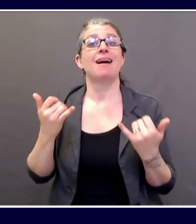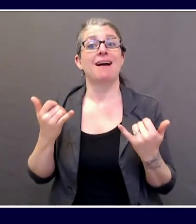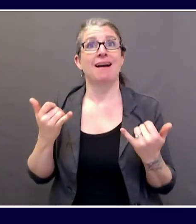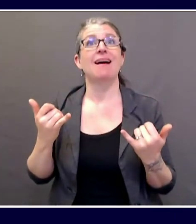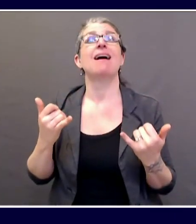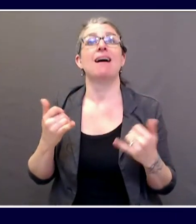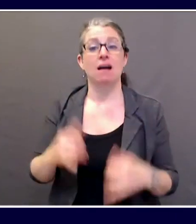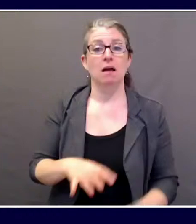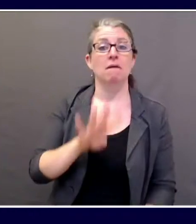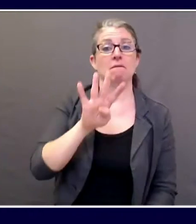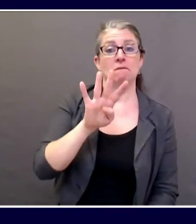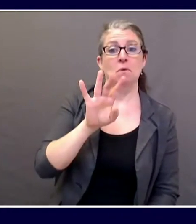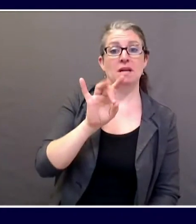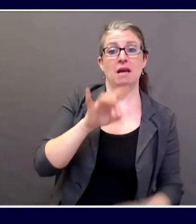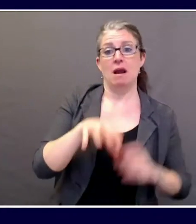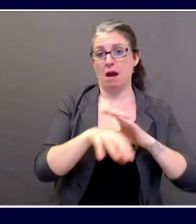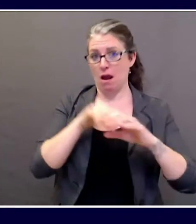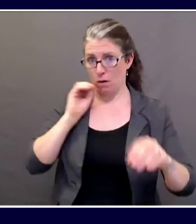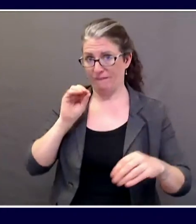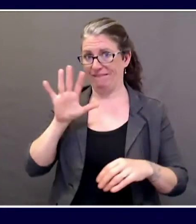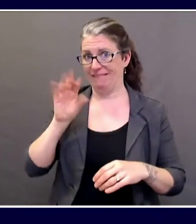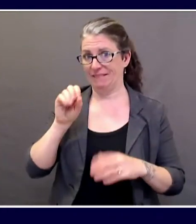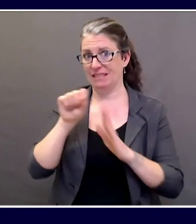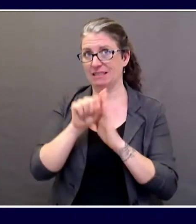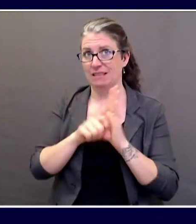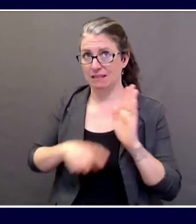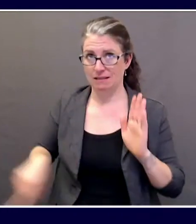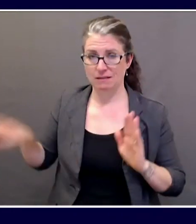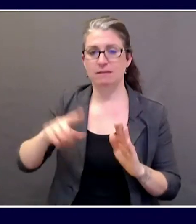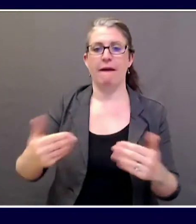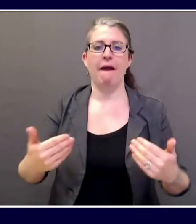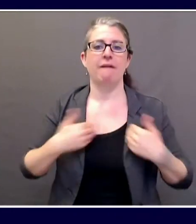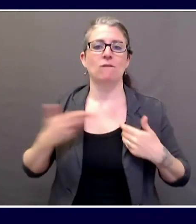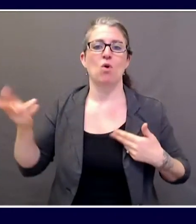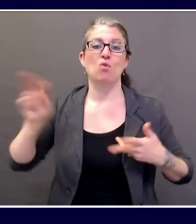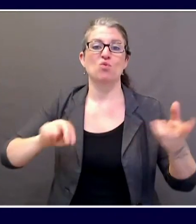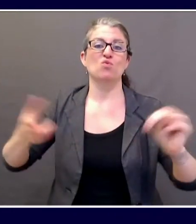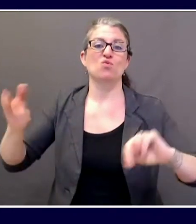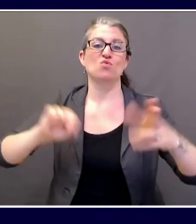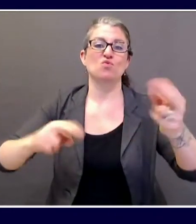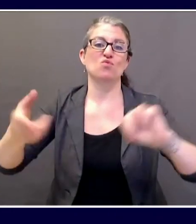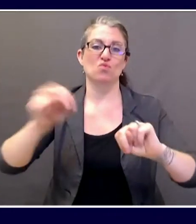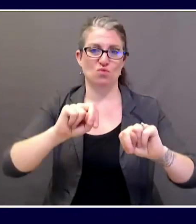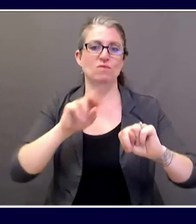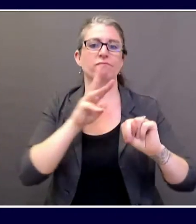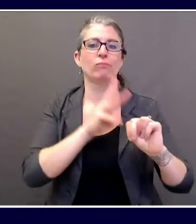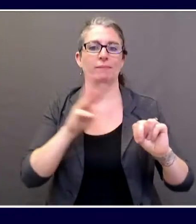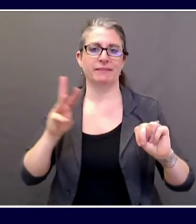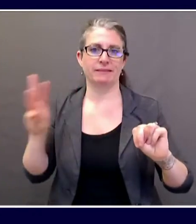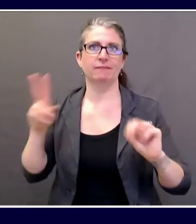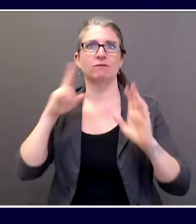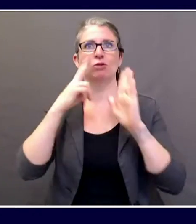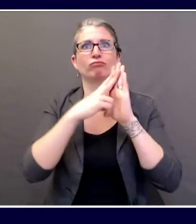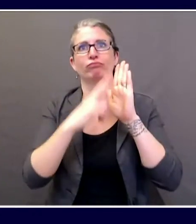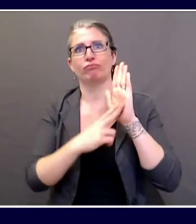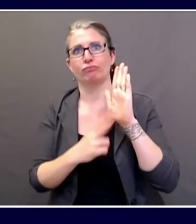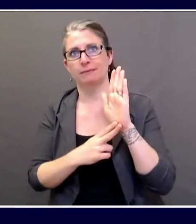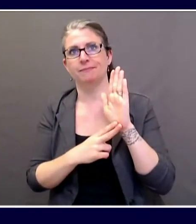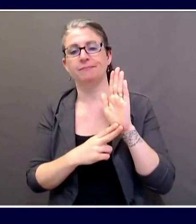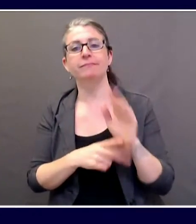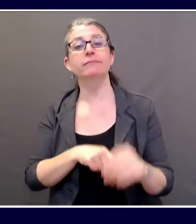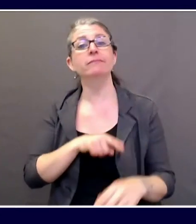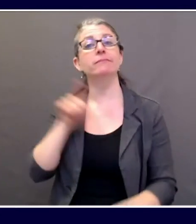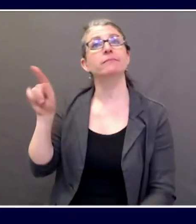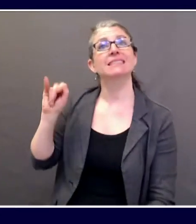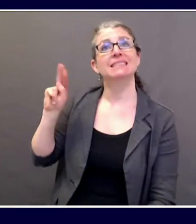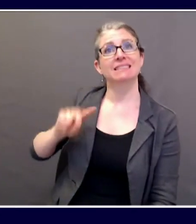Two states, or one state that I'm aware of, did go the centralized route, Indiana. It's not clear that their platform has put them into better stead